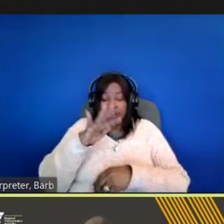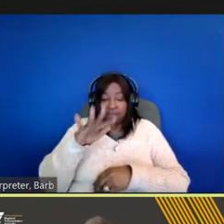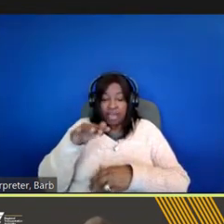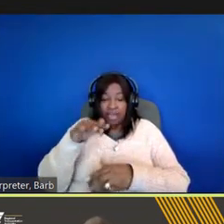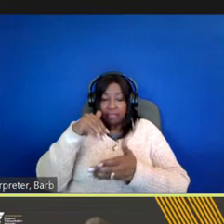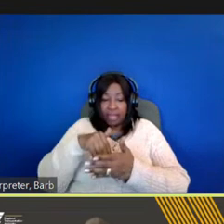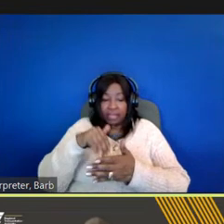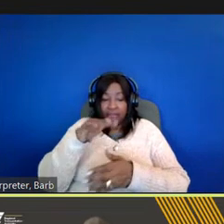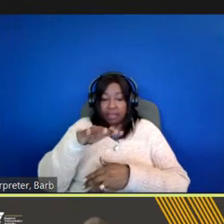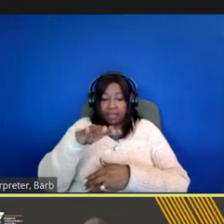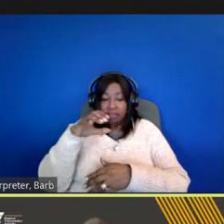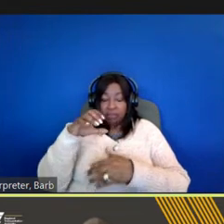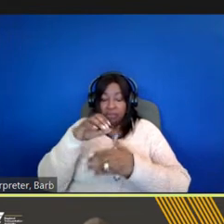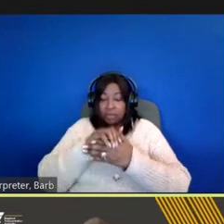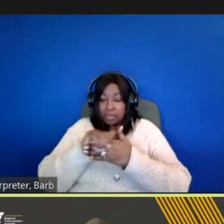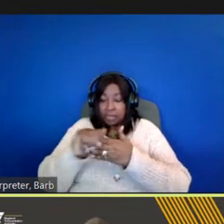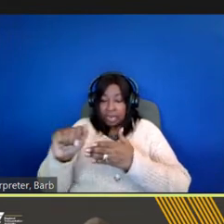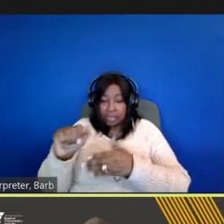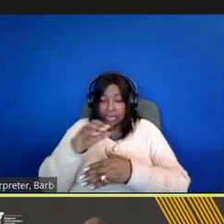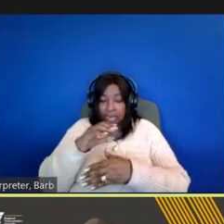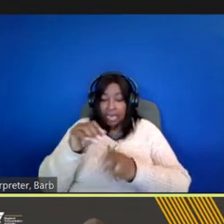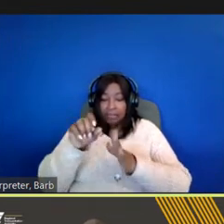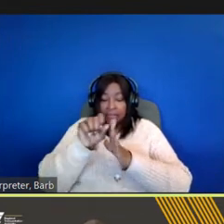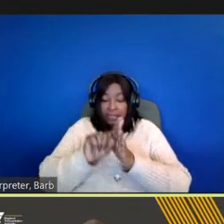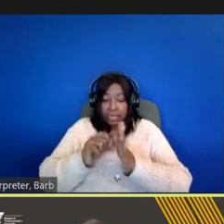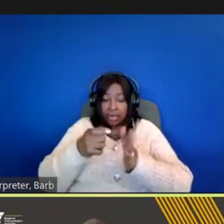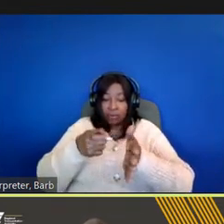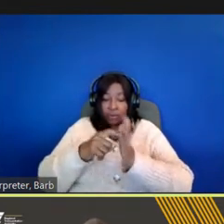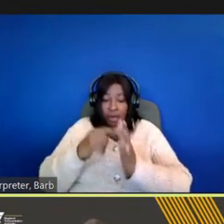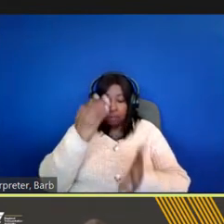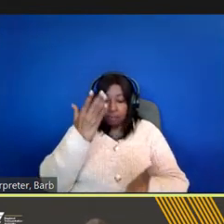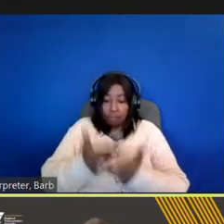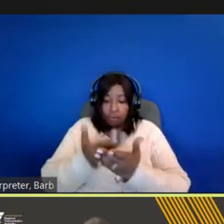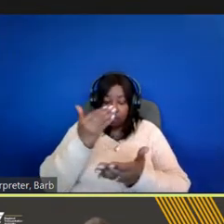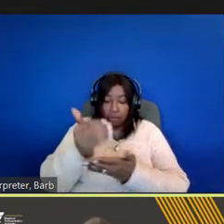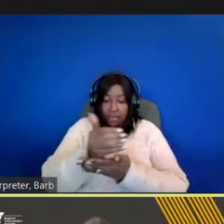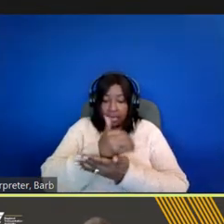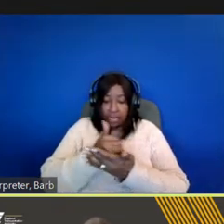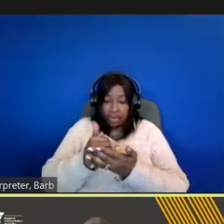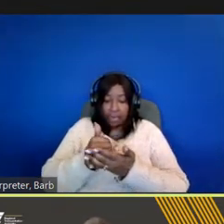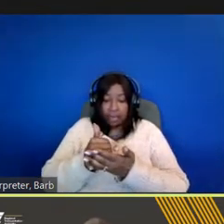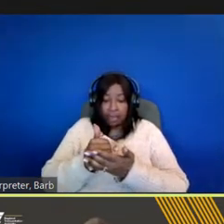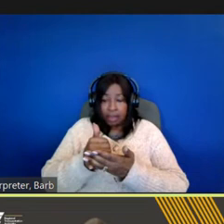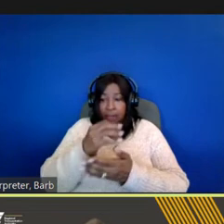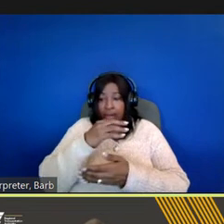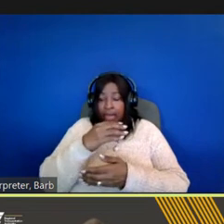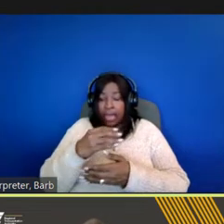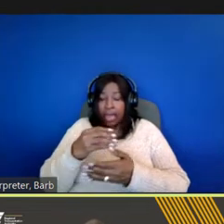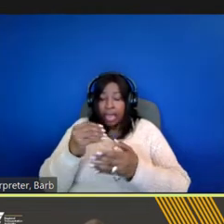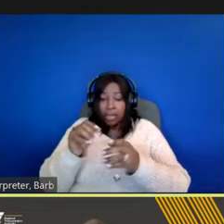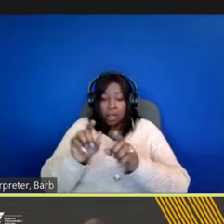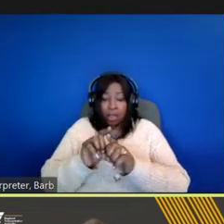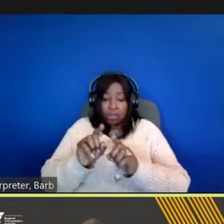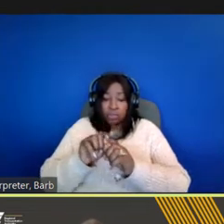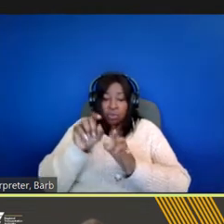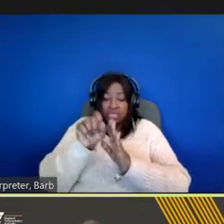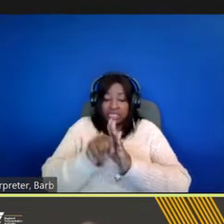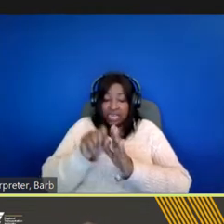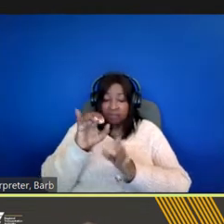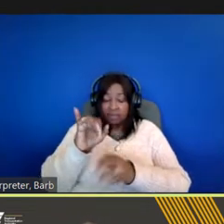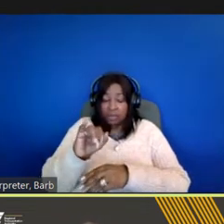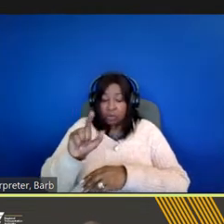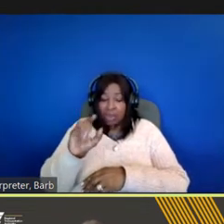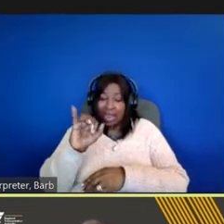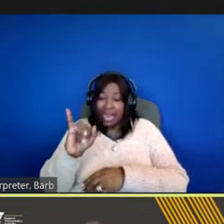$55,500. And the state requires proof of income and also a state of Illinois ID or